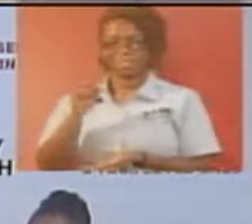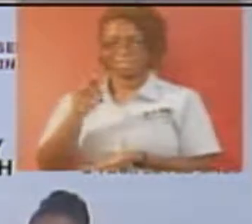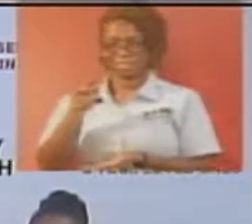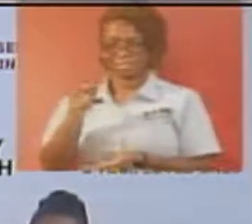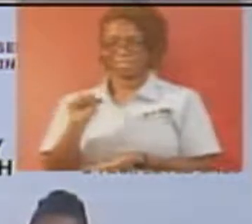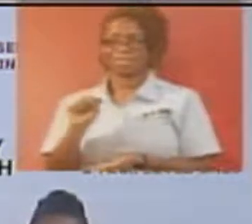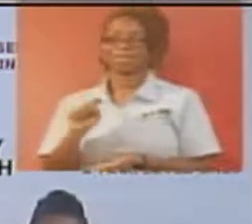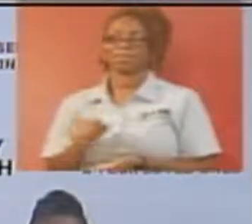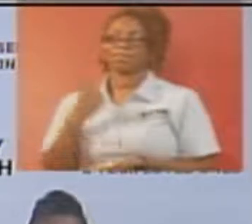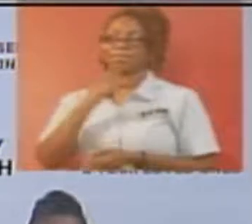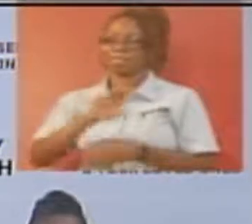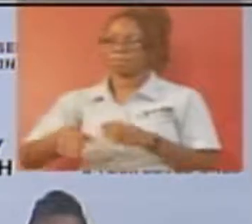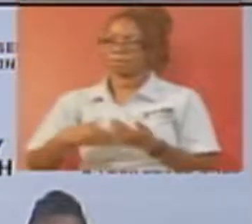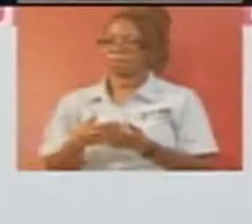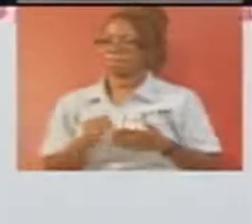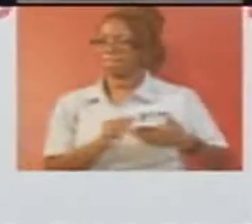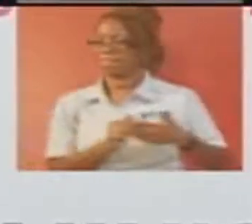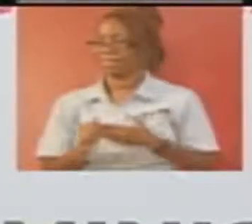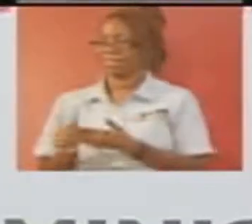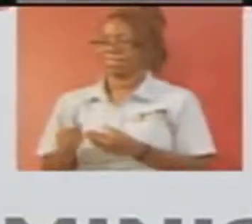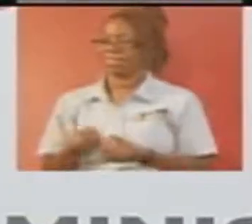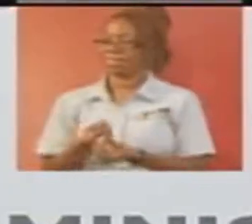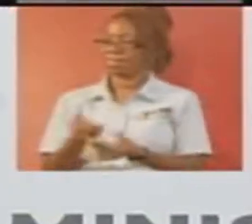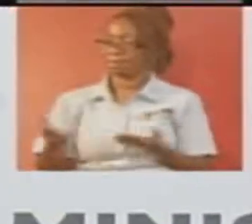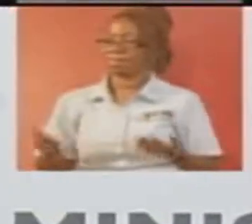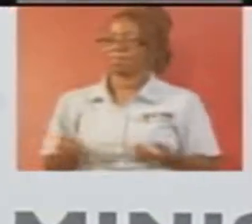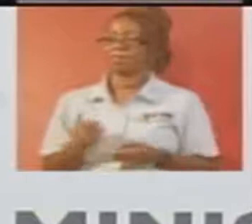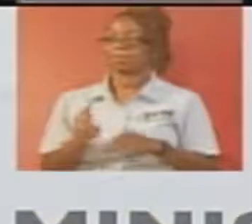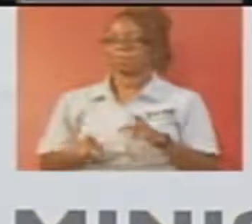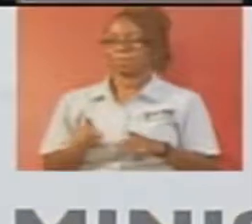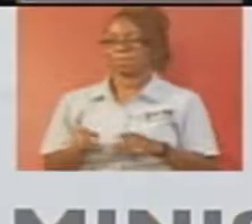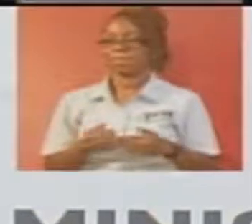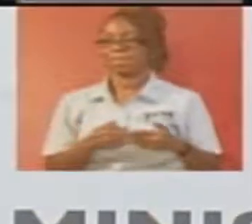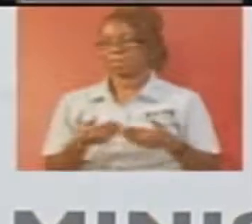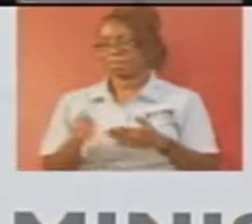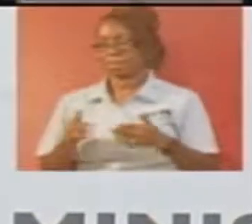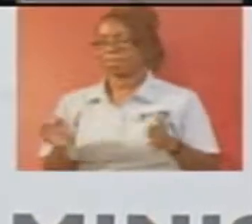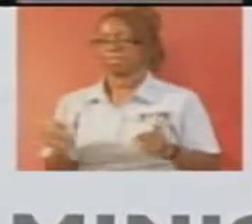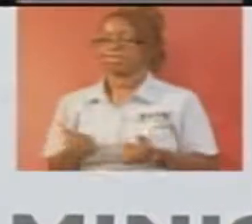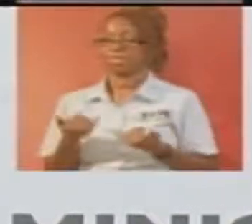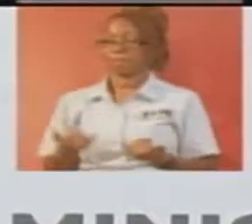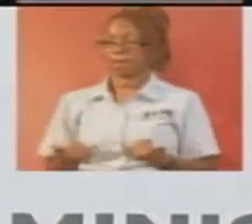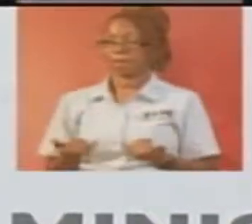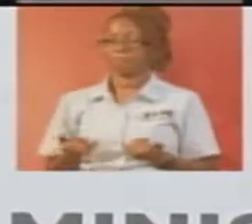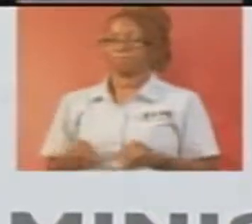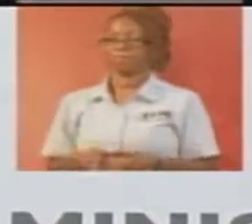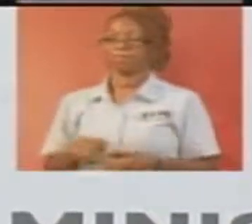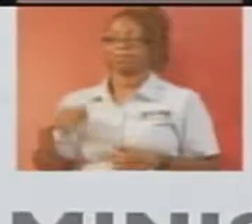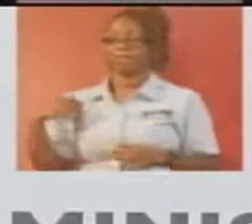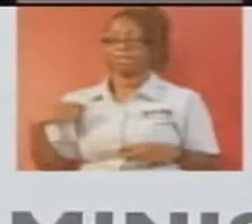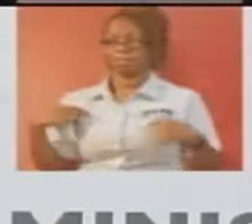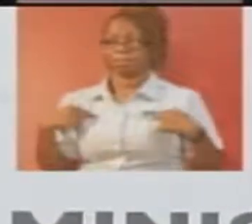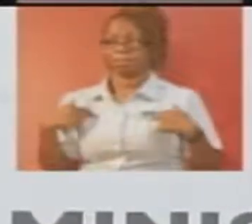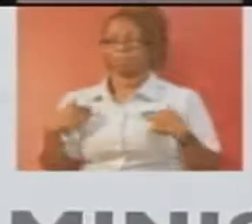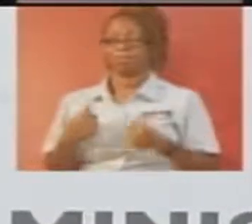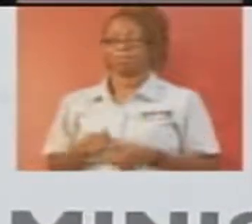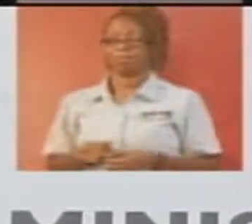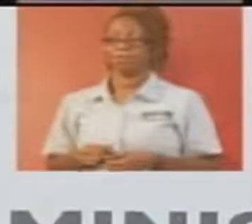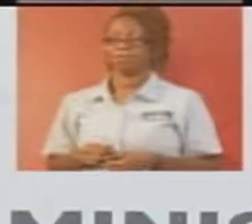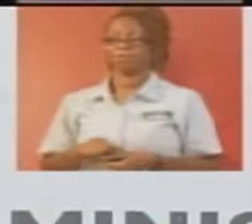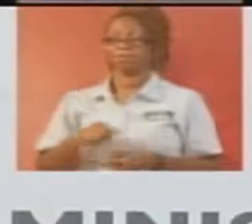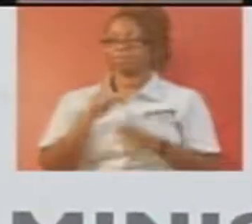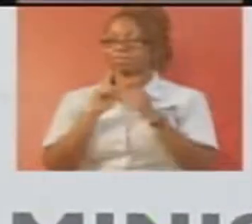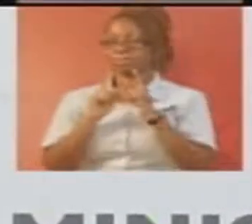public. Similar to our last COVID-19 update on Saturday, this media conference will also focus on the importance